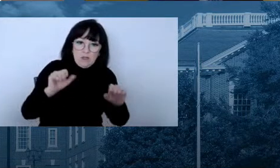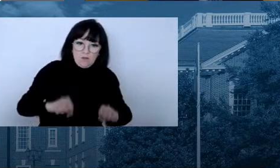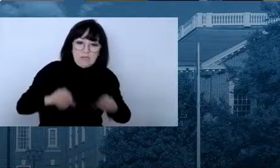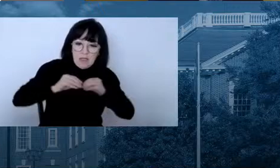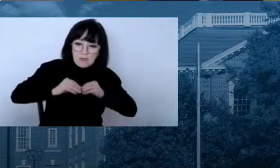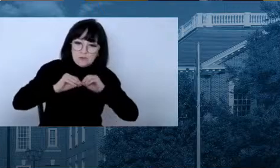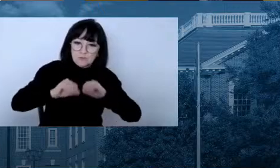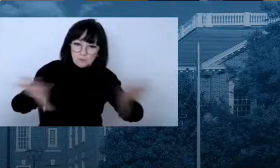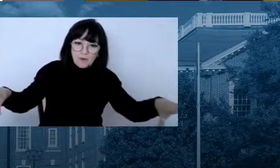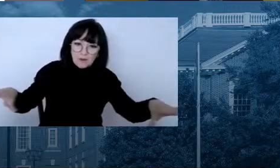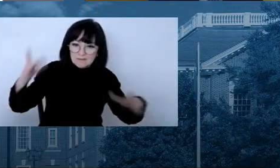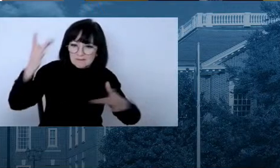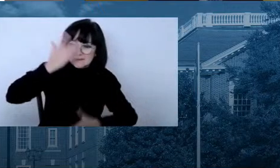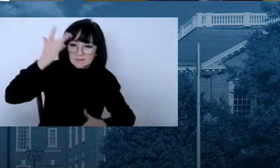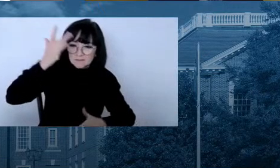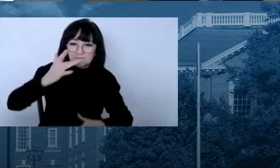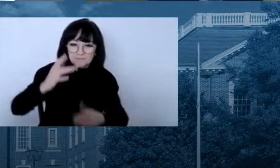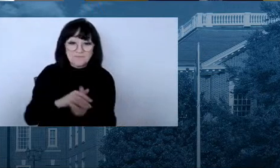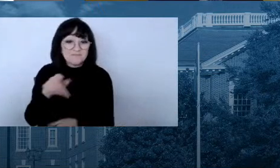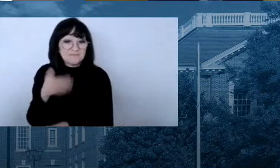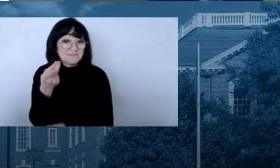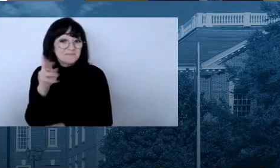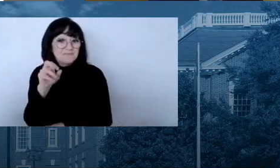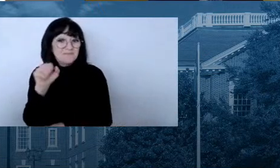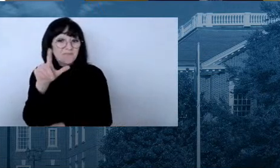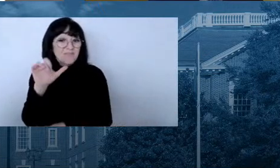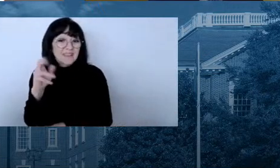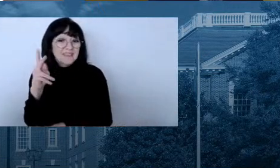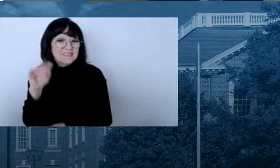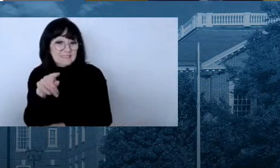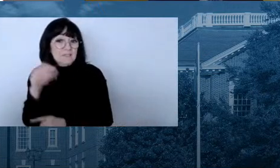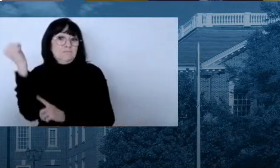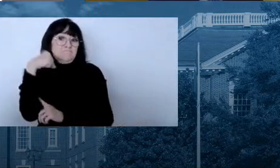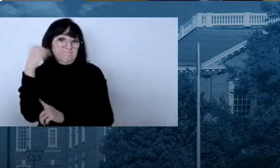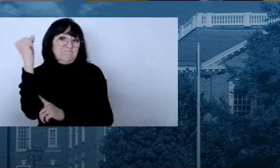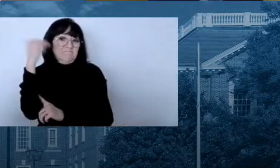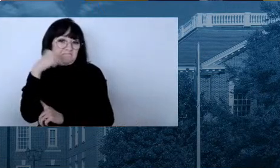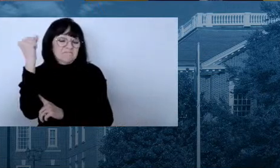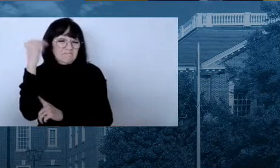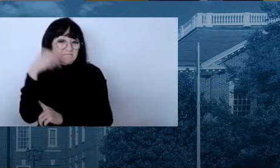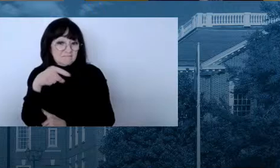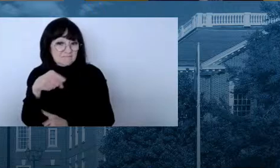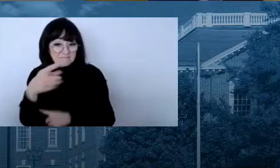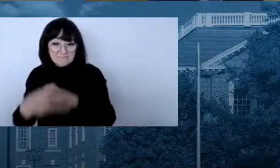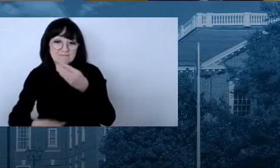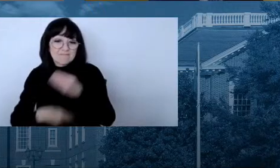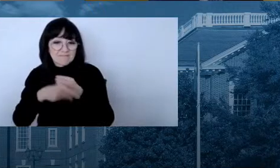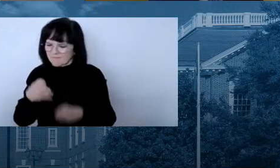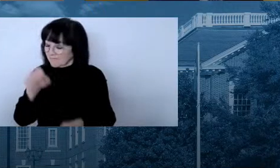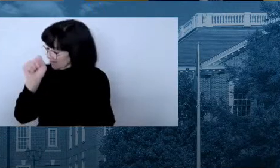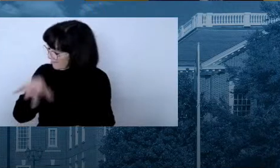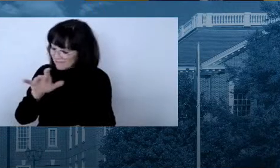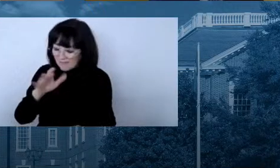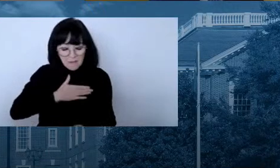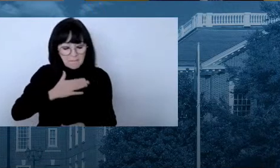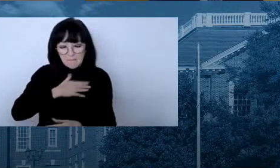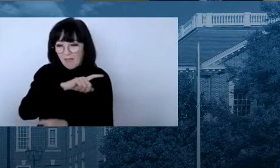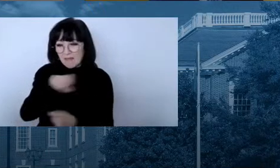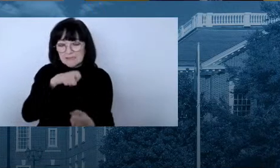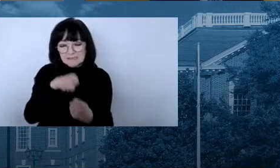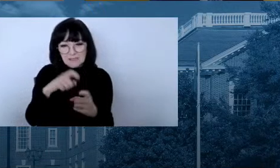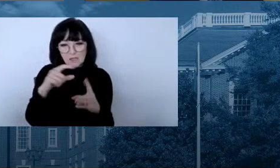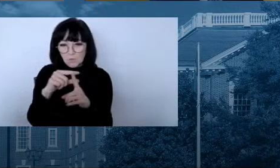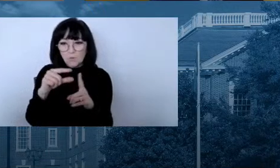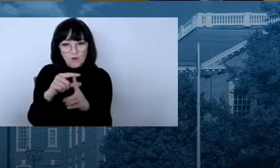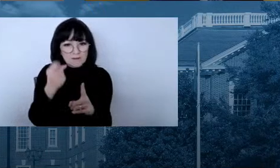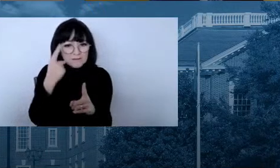Dr. Silinski, you're shaking your head. Feel free to jump in if you want to add anything. That was to the exactly what I was conversation. going to say. Yeah, that's the key point, is